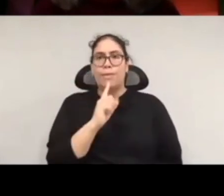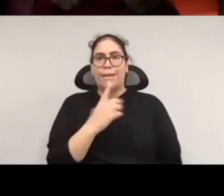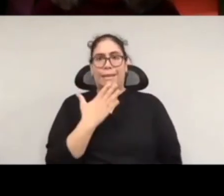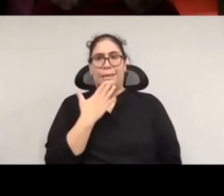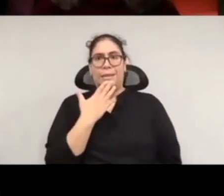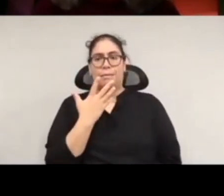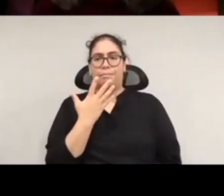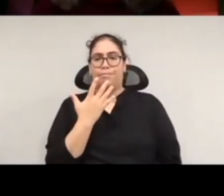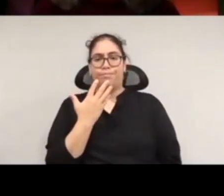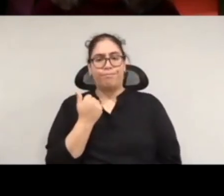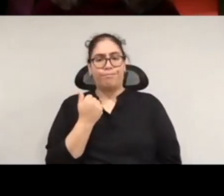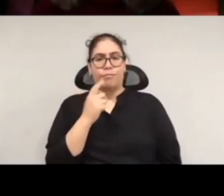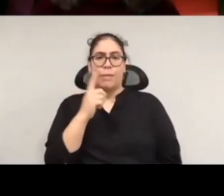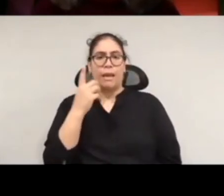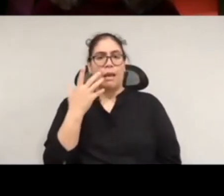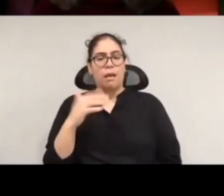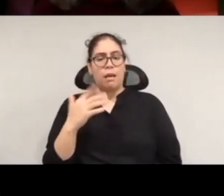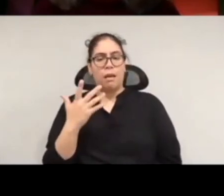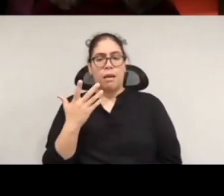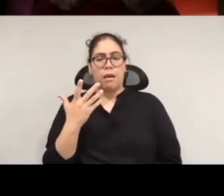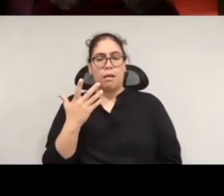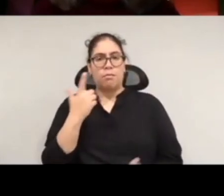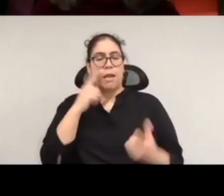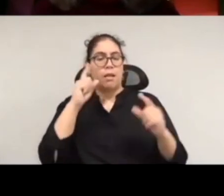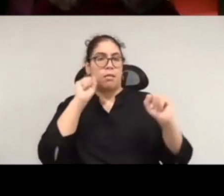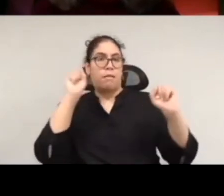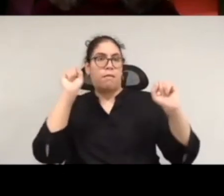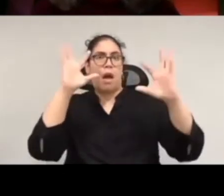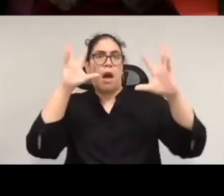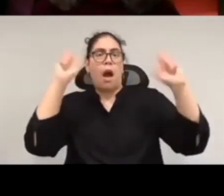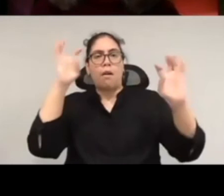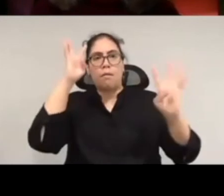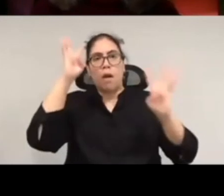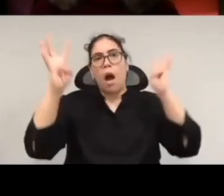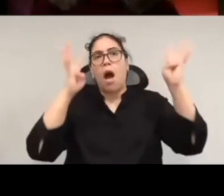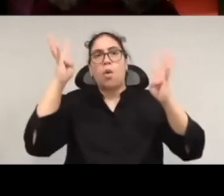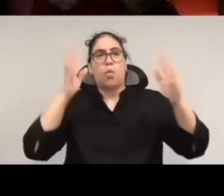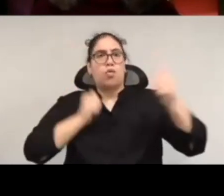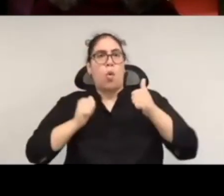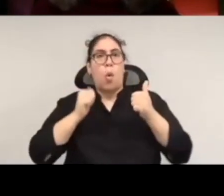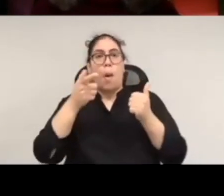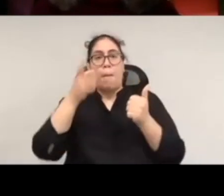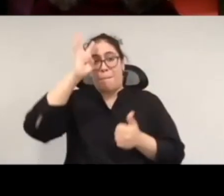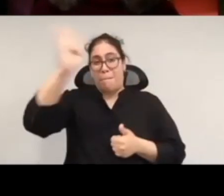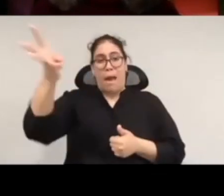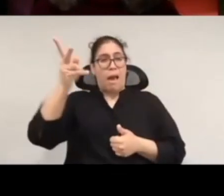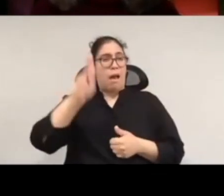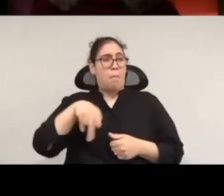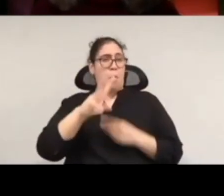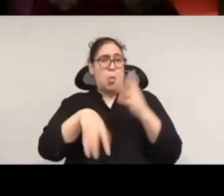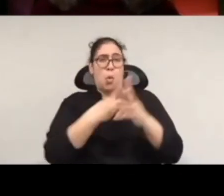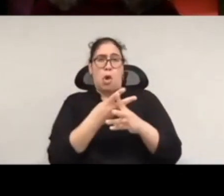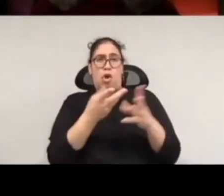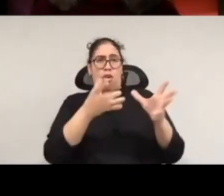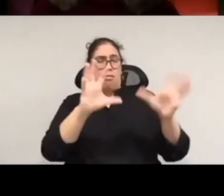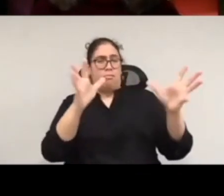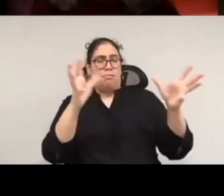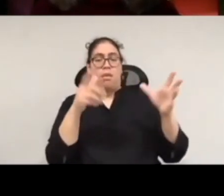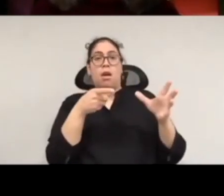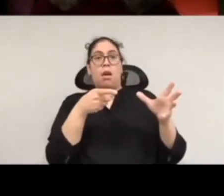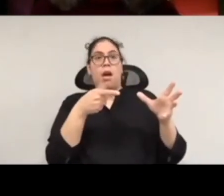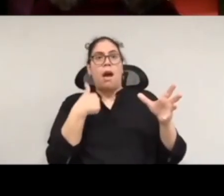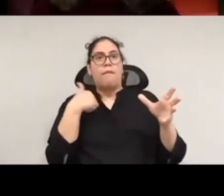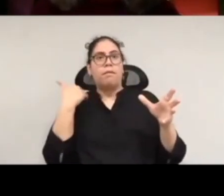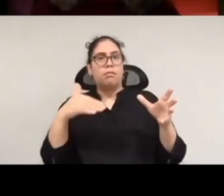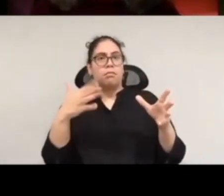sweeping kind of fantastical show that was in a completely made up world. And they had a really